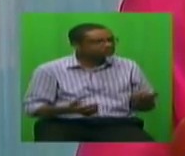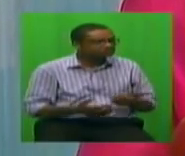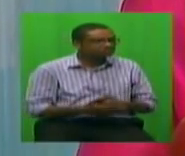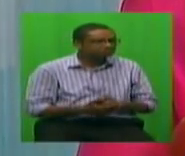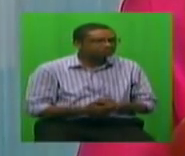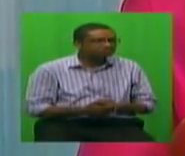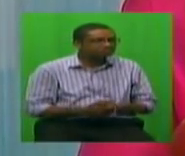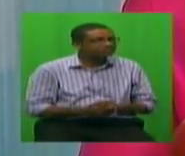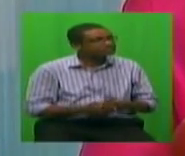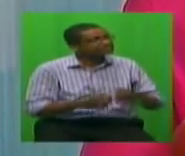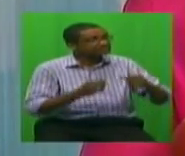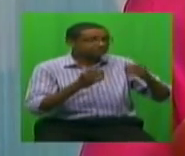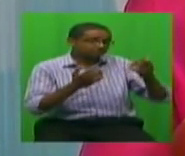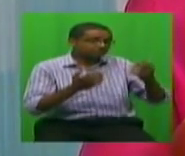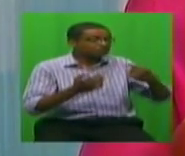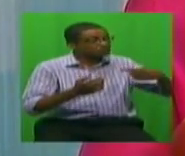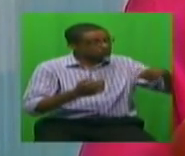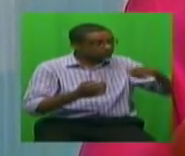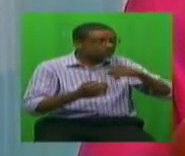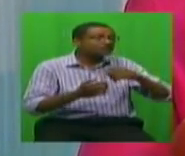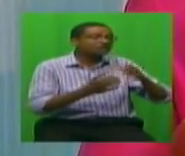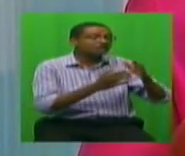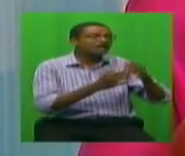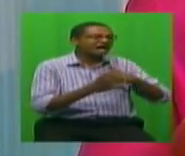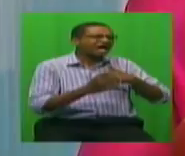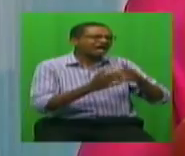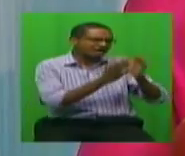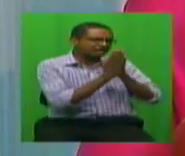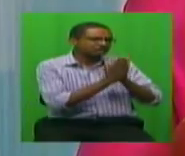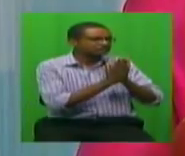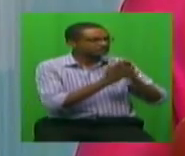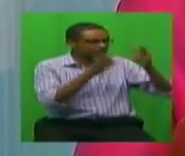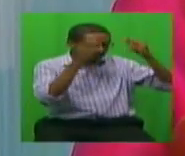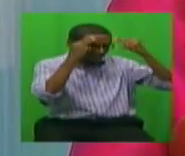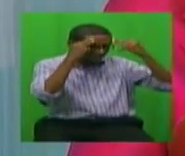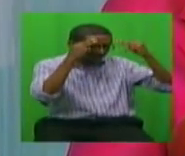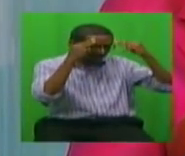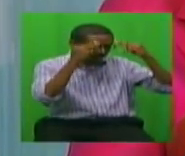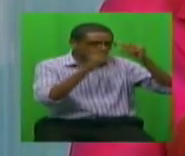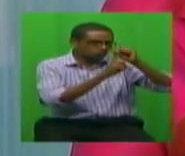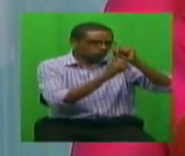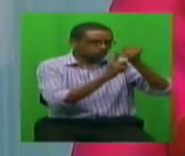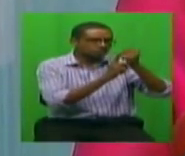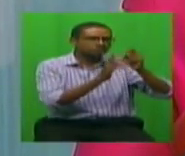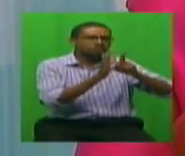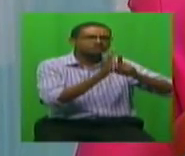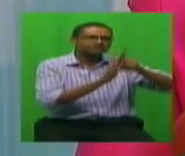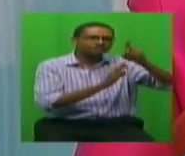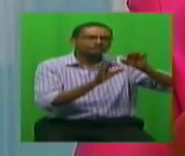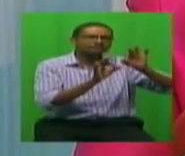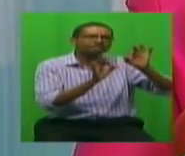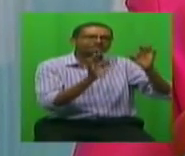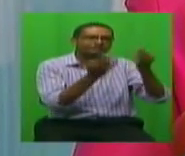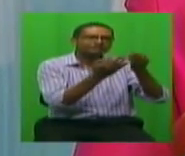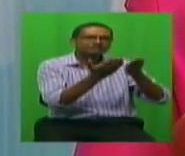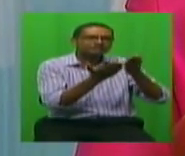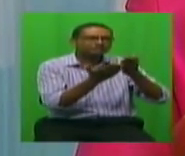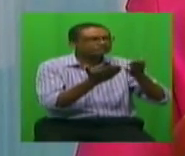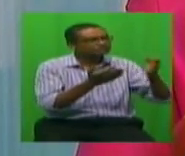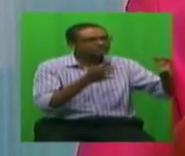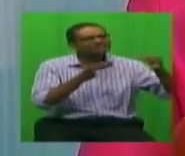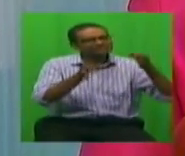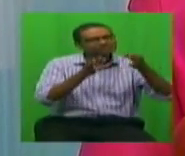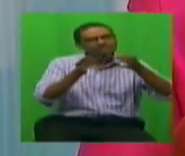of repeating ourselves, we have to, and I'll ask the Minister of Social Development and Family Services just to remind us what grants are available in the